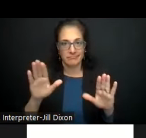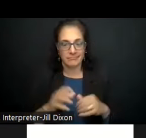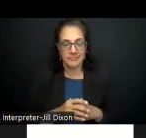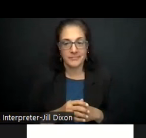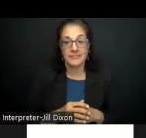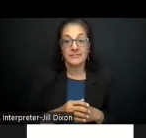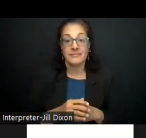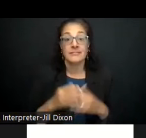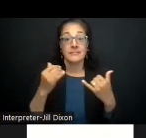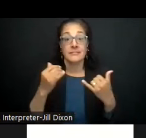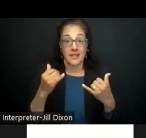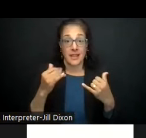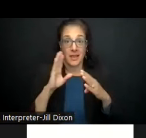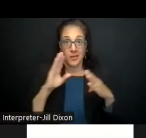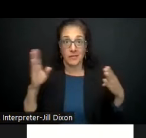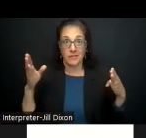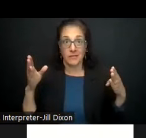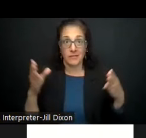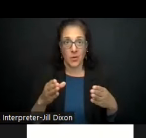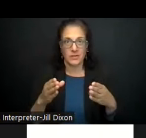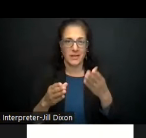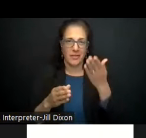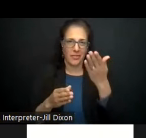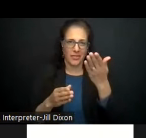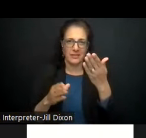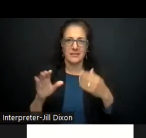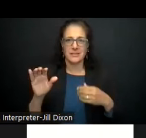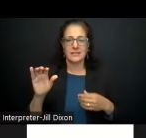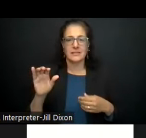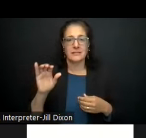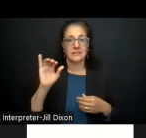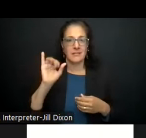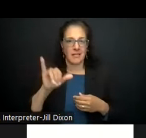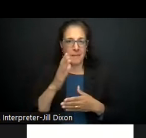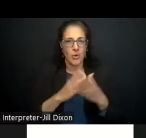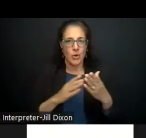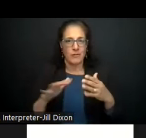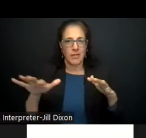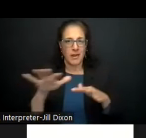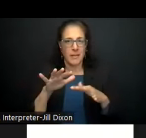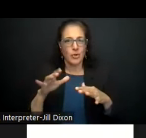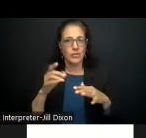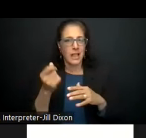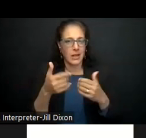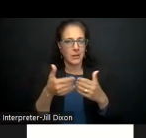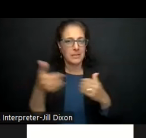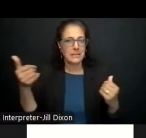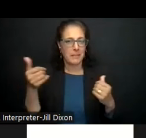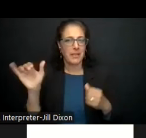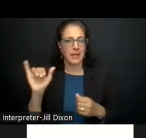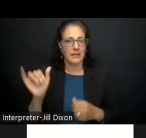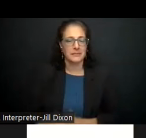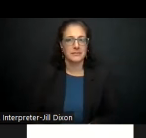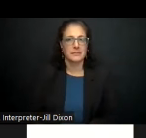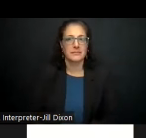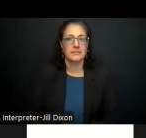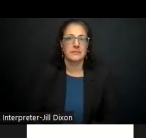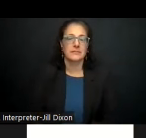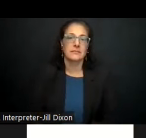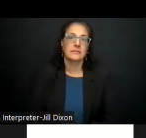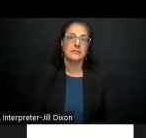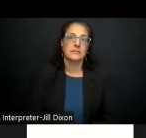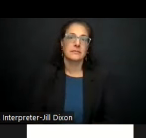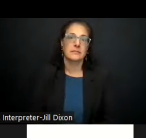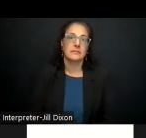Now we'll focus on, this part of the neighborhood's a little bit split as well. We have the